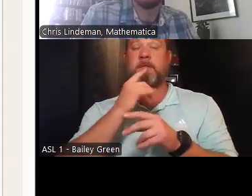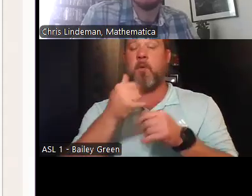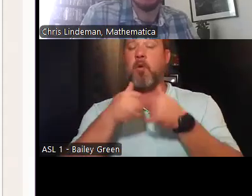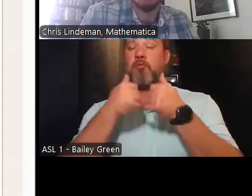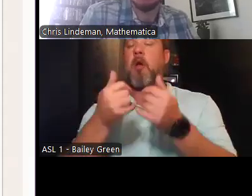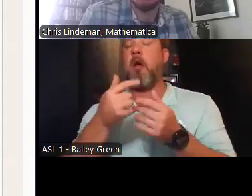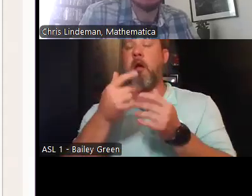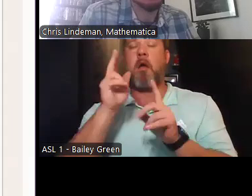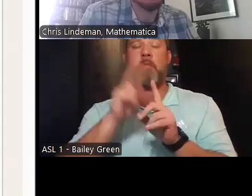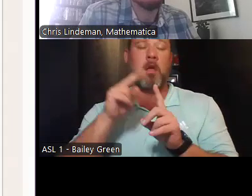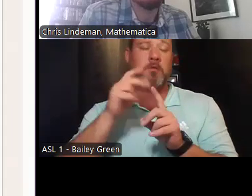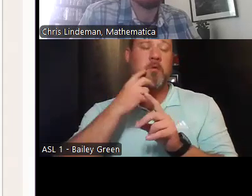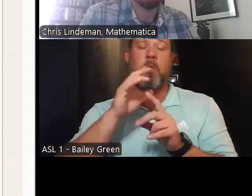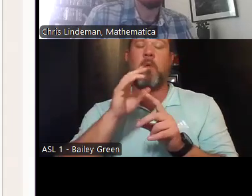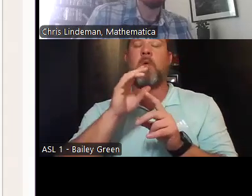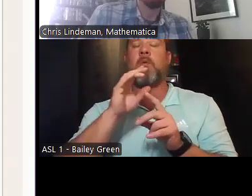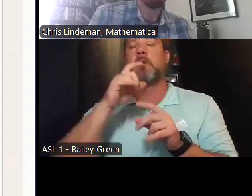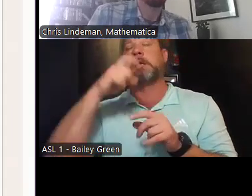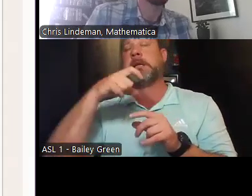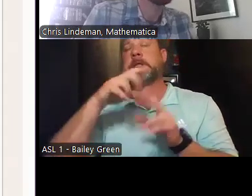a needs assessment, for example.